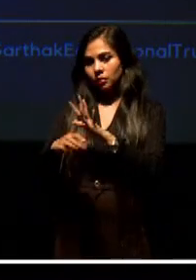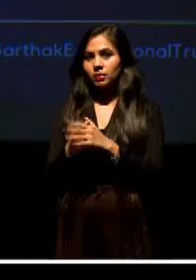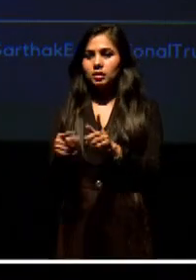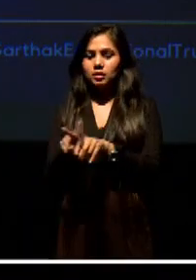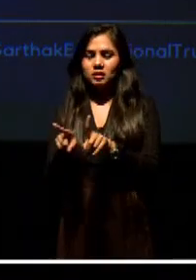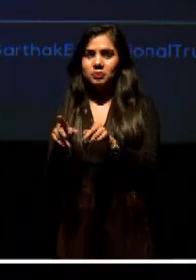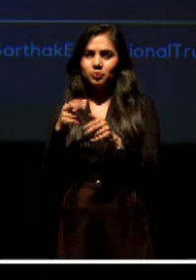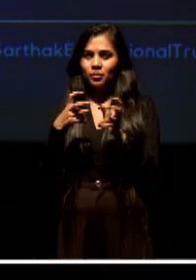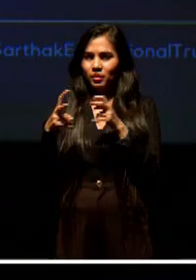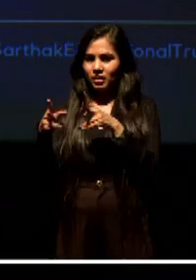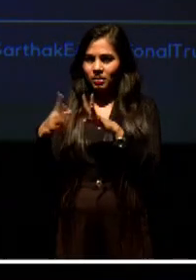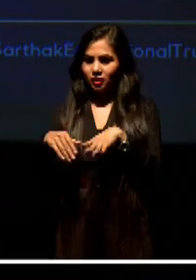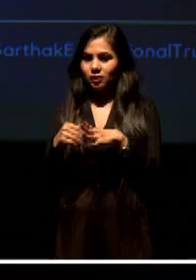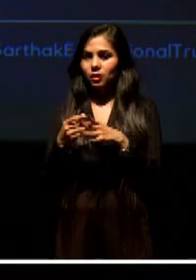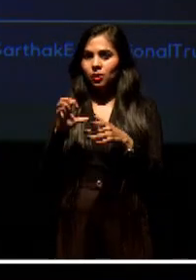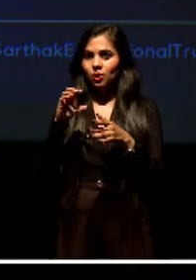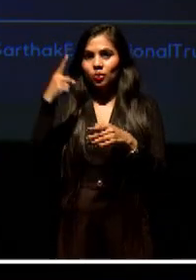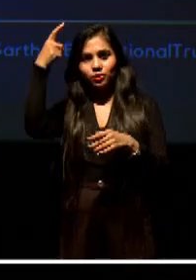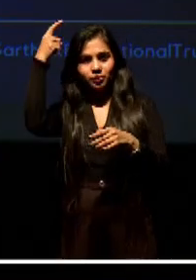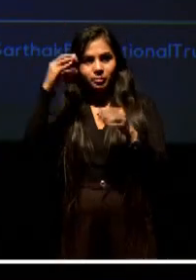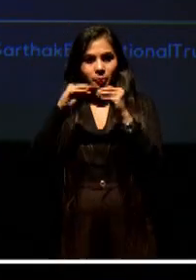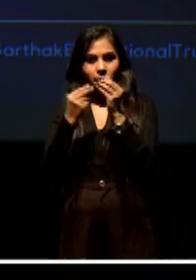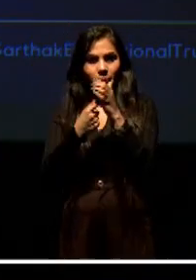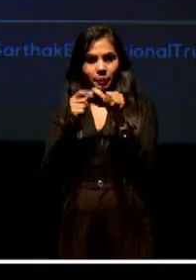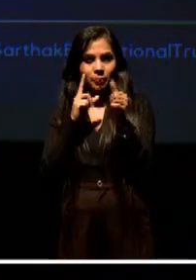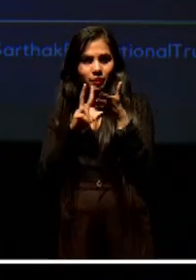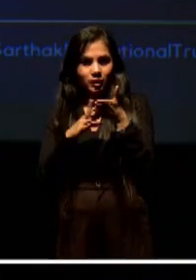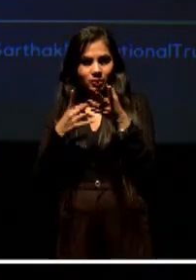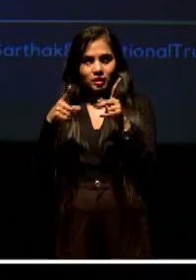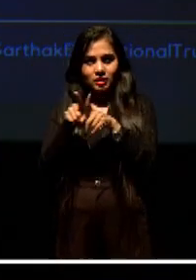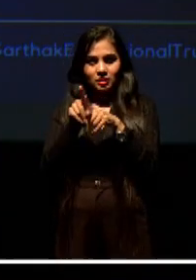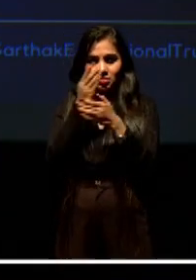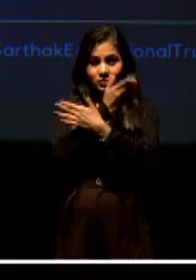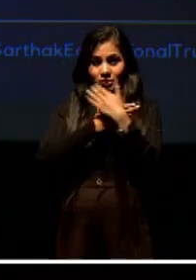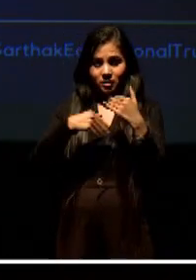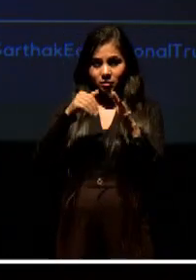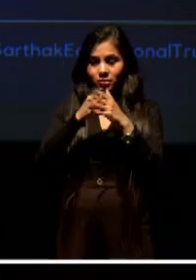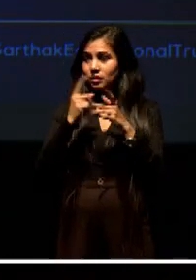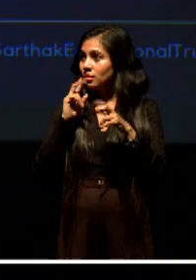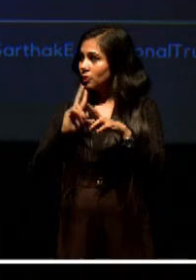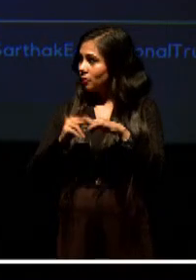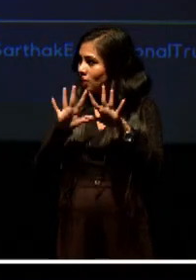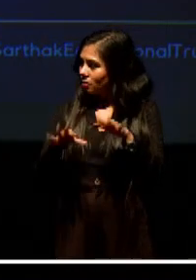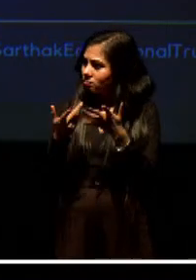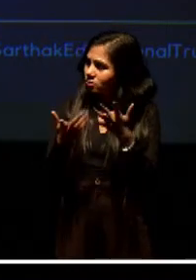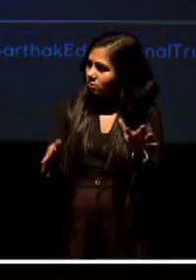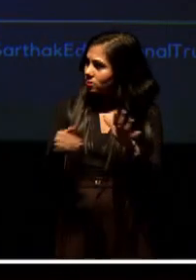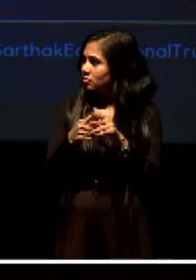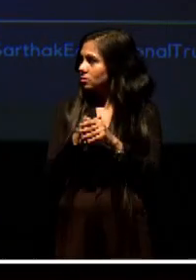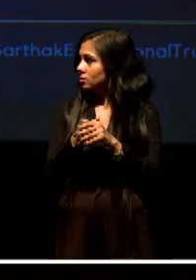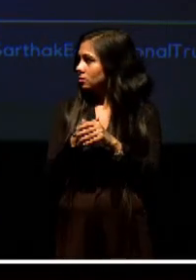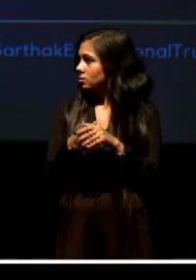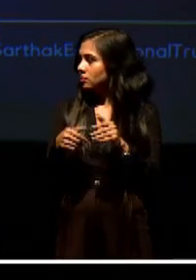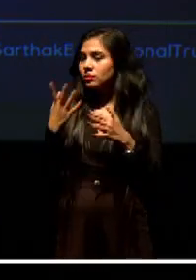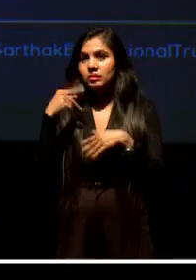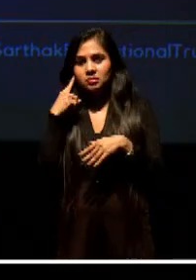link of brain, and they're trying to bypass the disabilities. If you have any disabilities like you can't